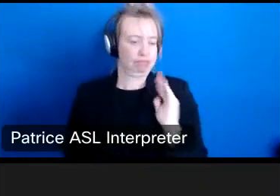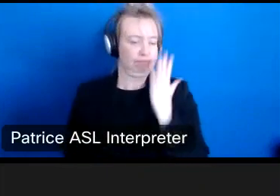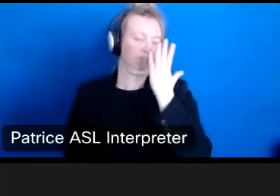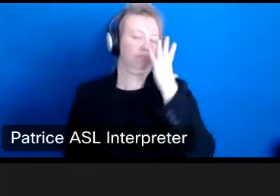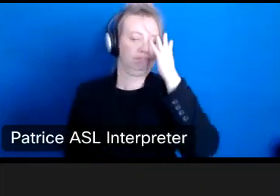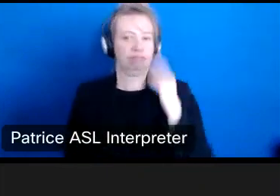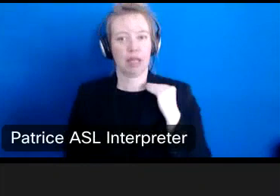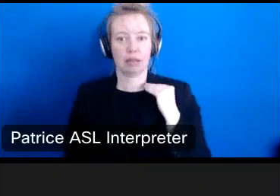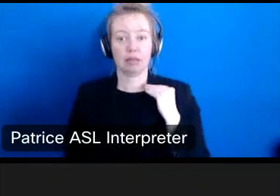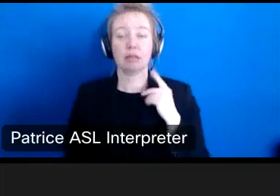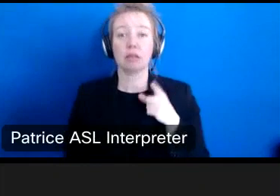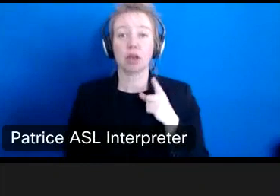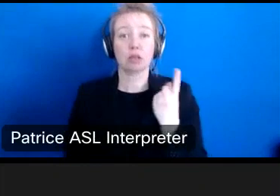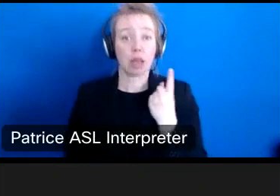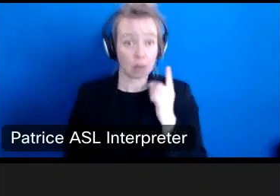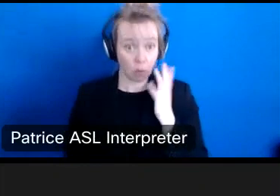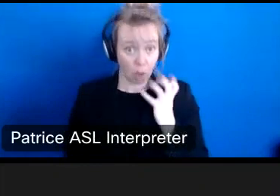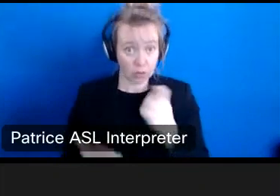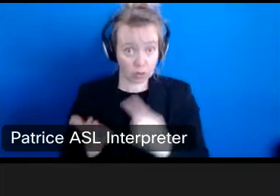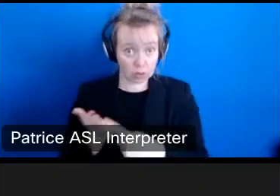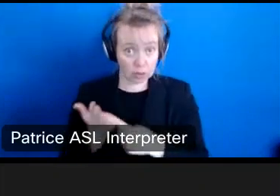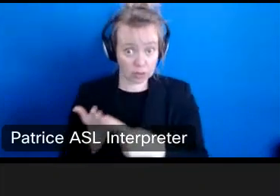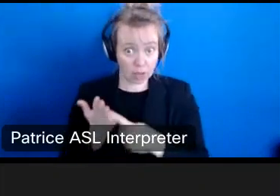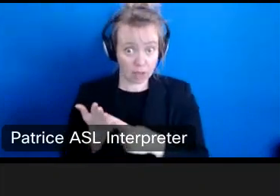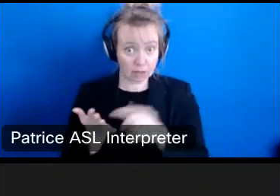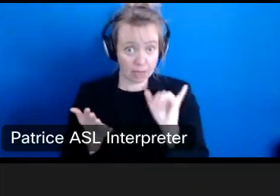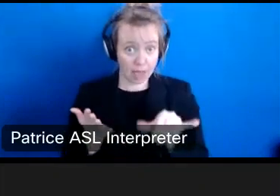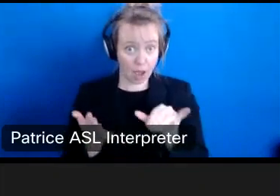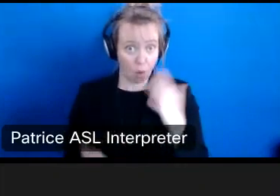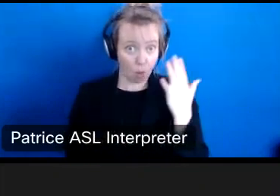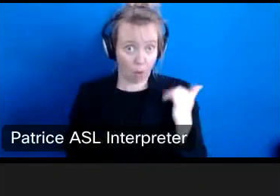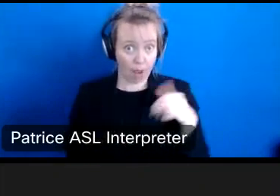So is somebody going to address why the potholes,